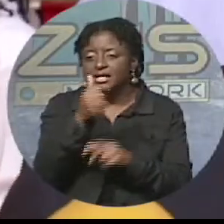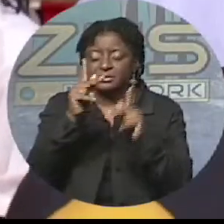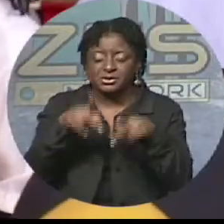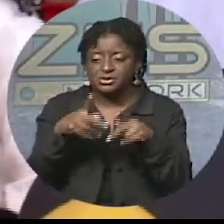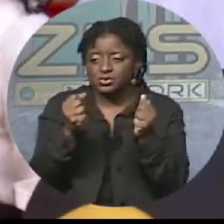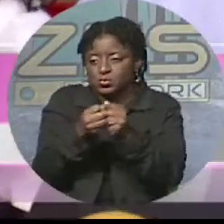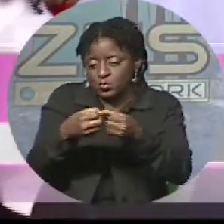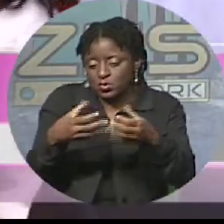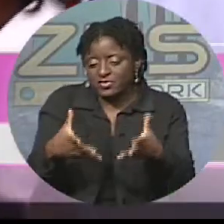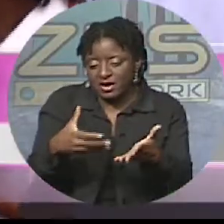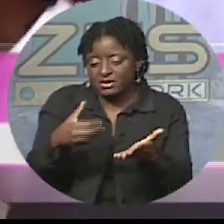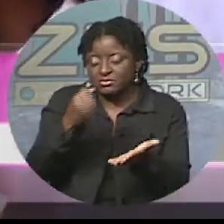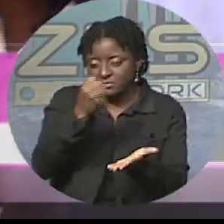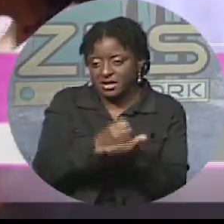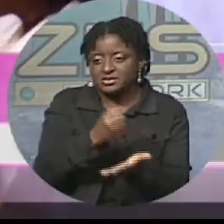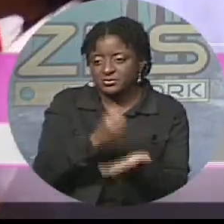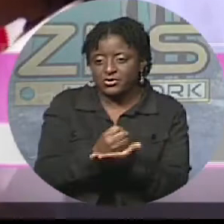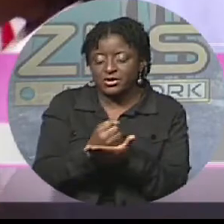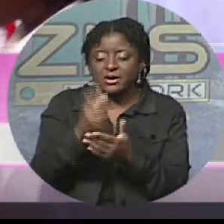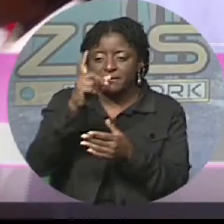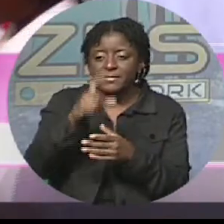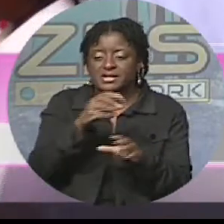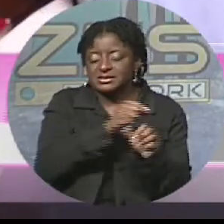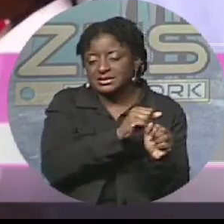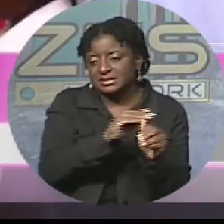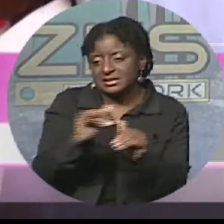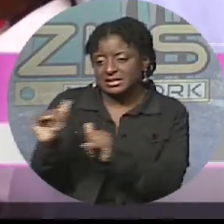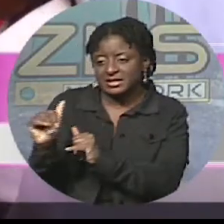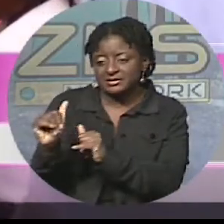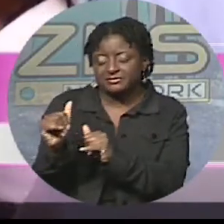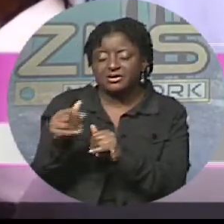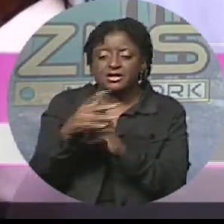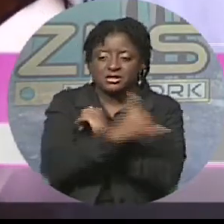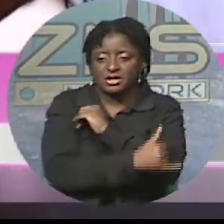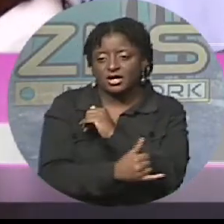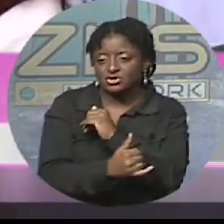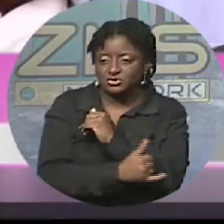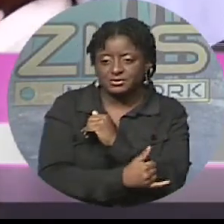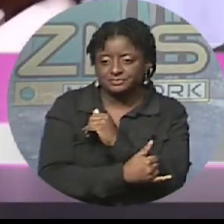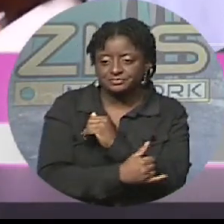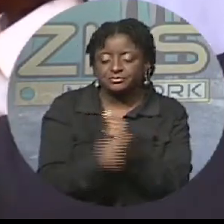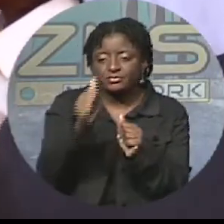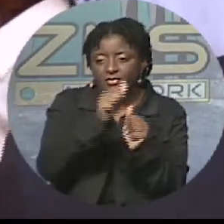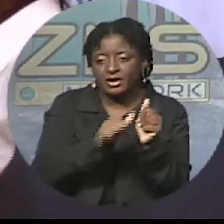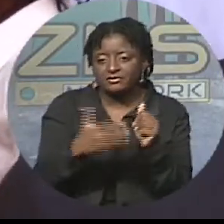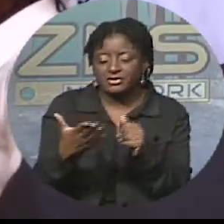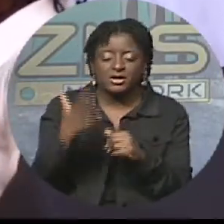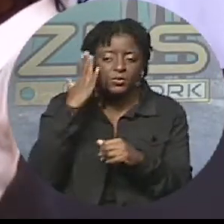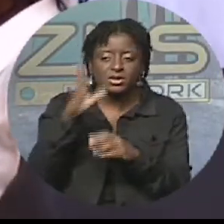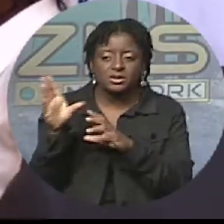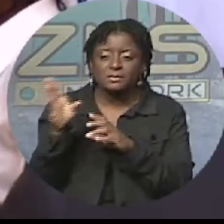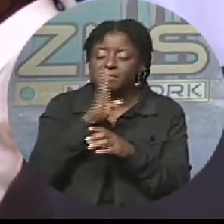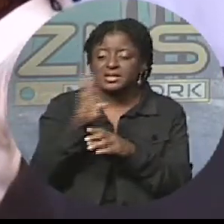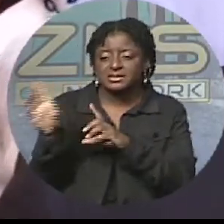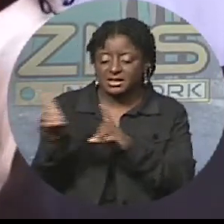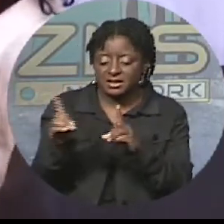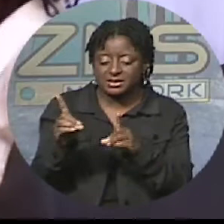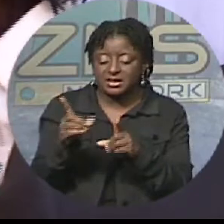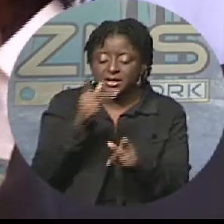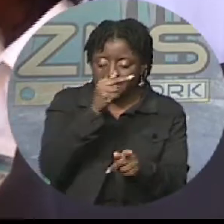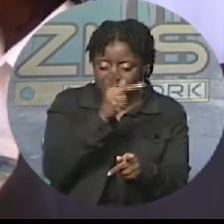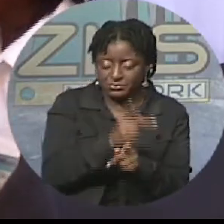the statements have been made and action is going to be taken, the reality is that everything is going to be done in proper order and in